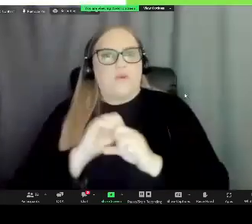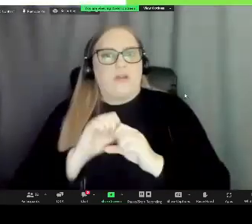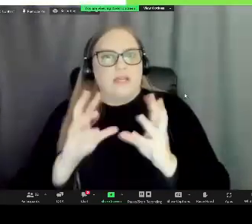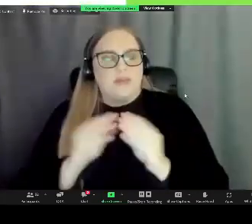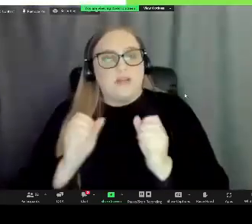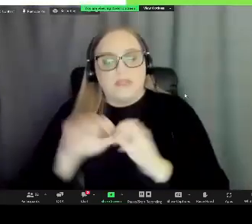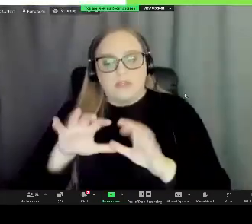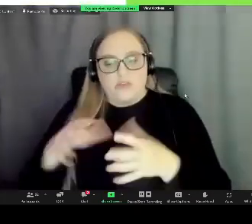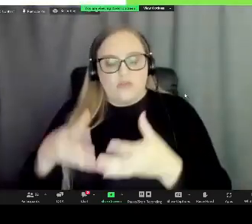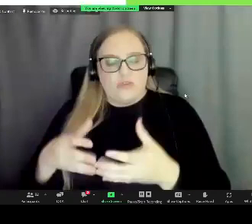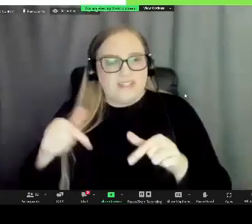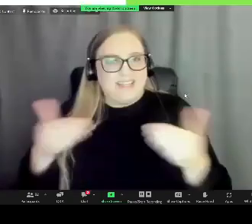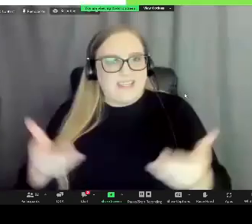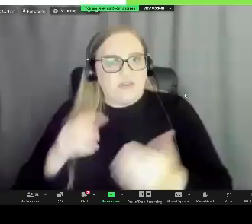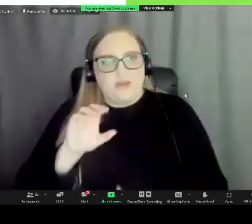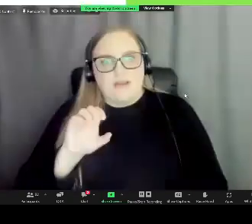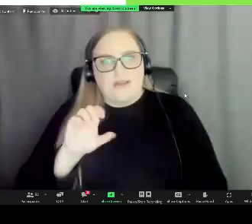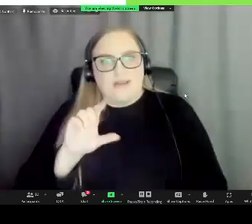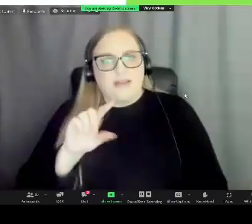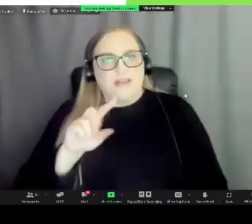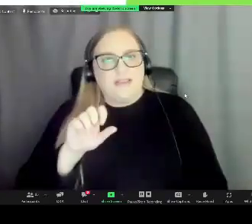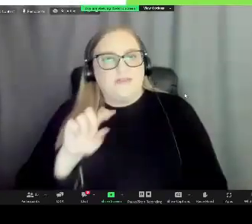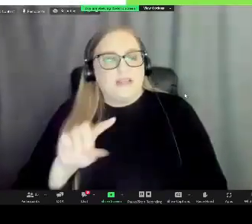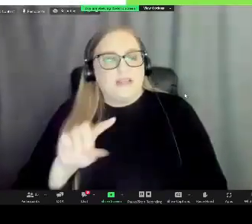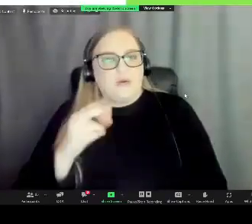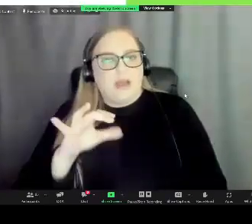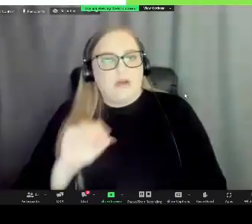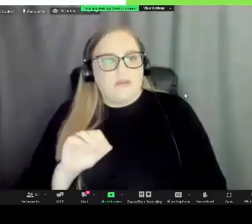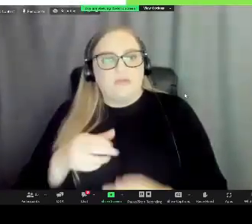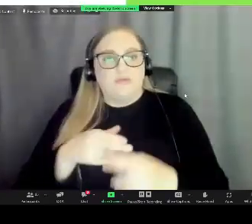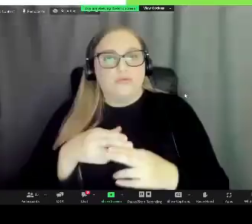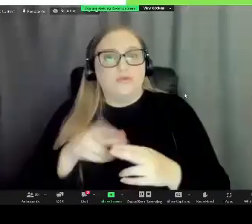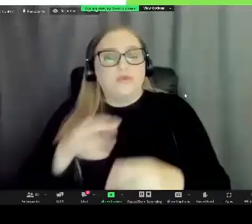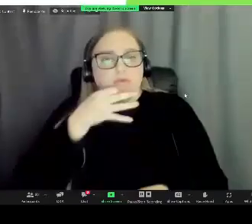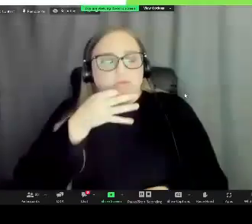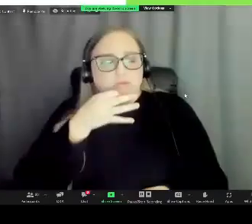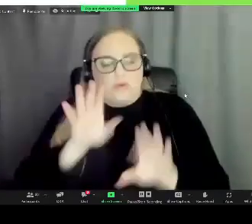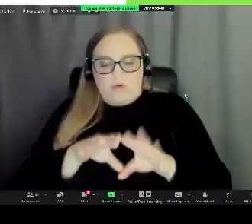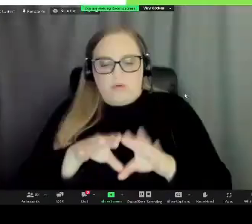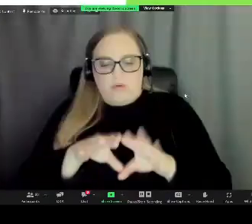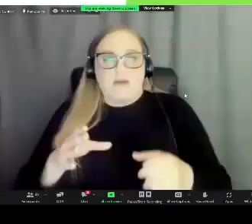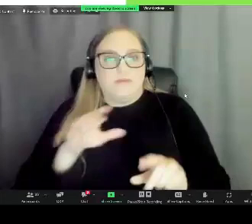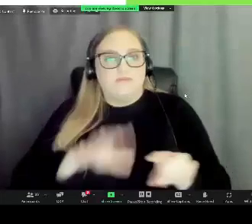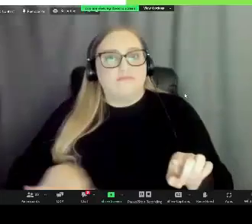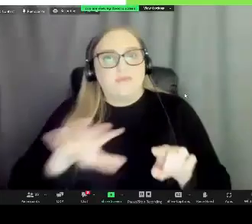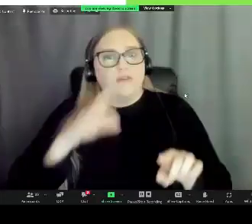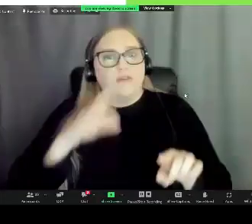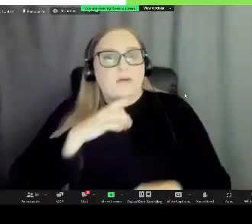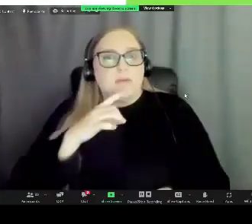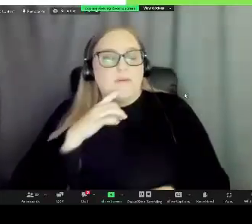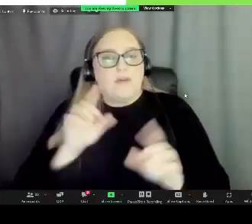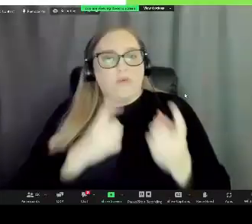right here in Cleveland, Ohio. Shortly, we'll be opening up the floor for public questions from you, the online